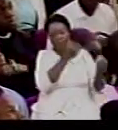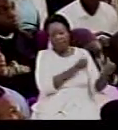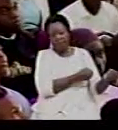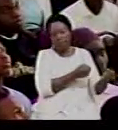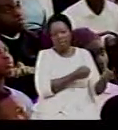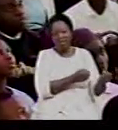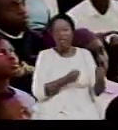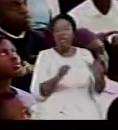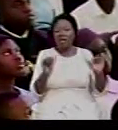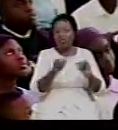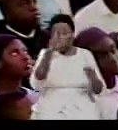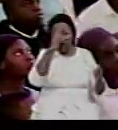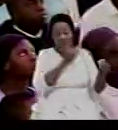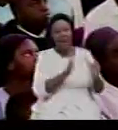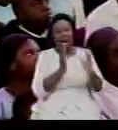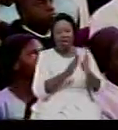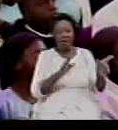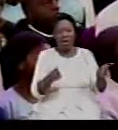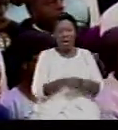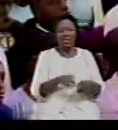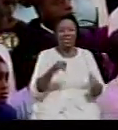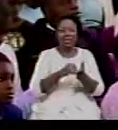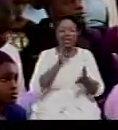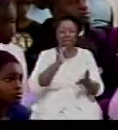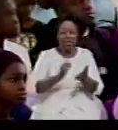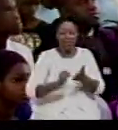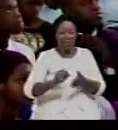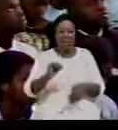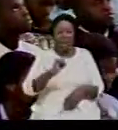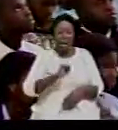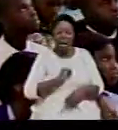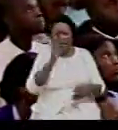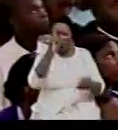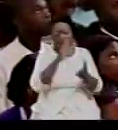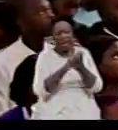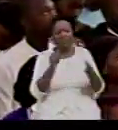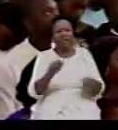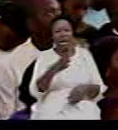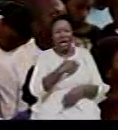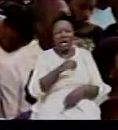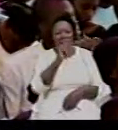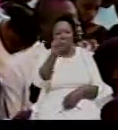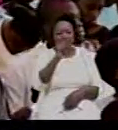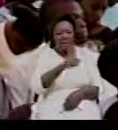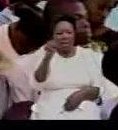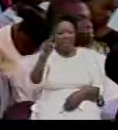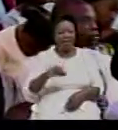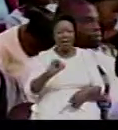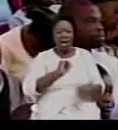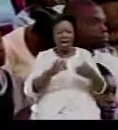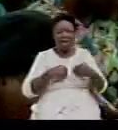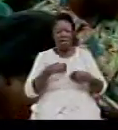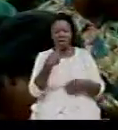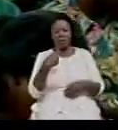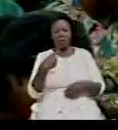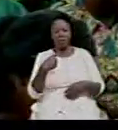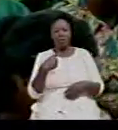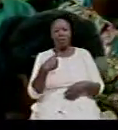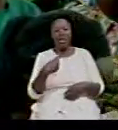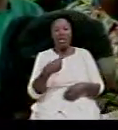as it is written, I believe, and therefore I have spoken. Then it says,